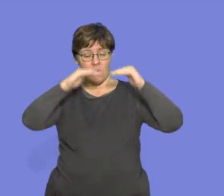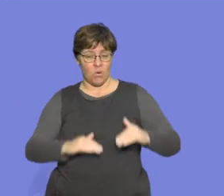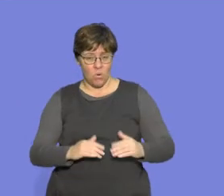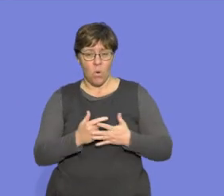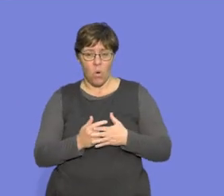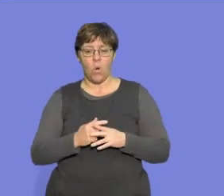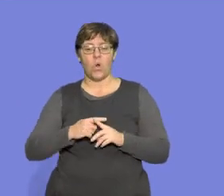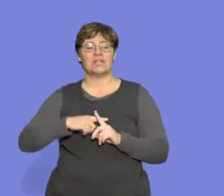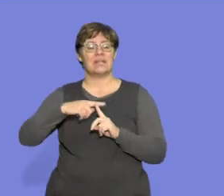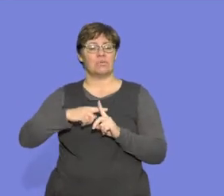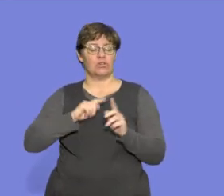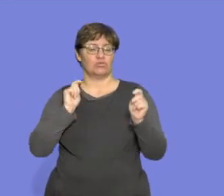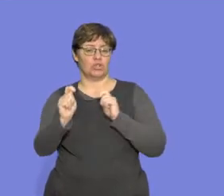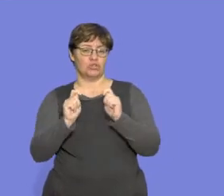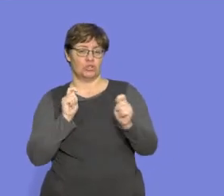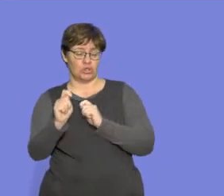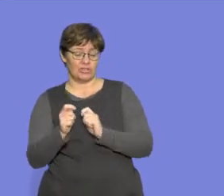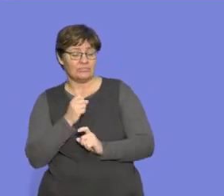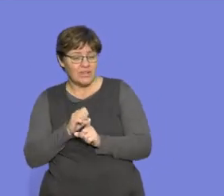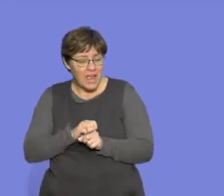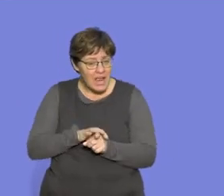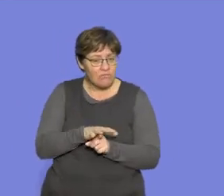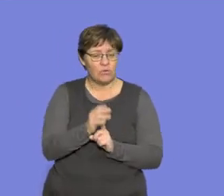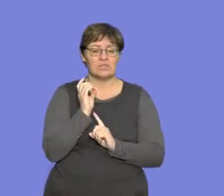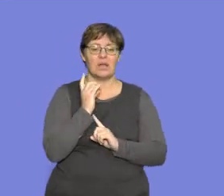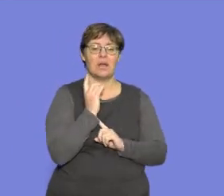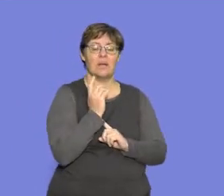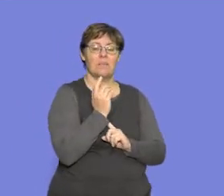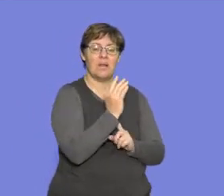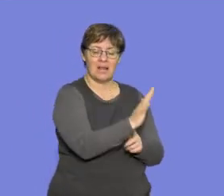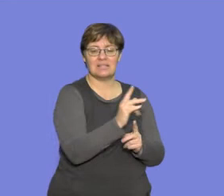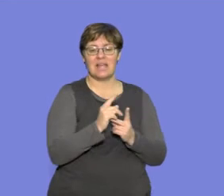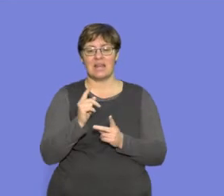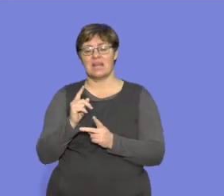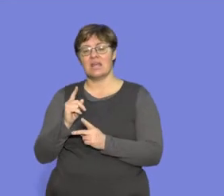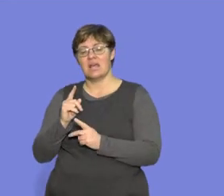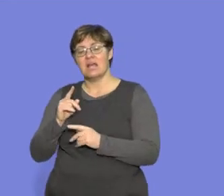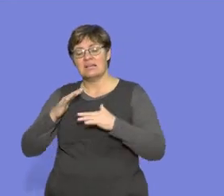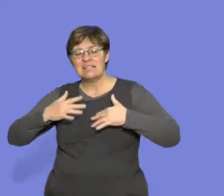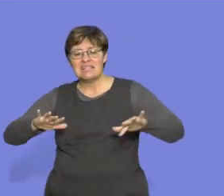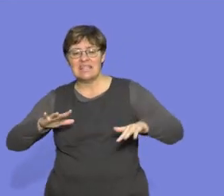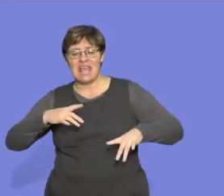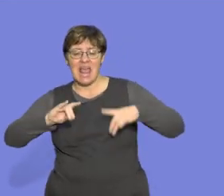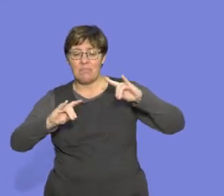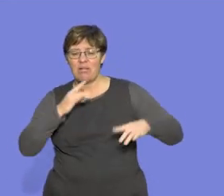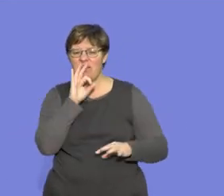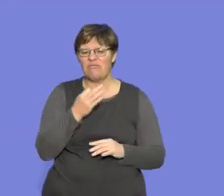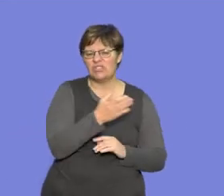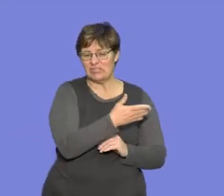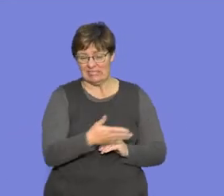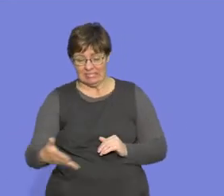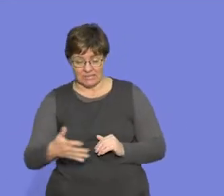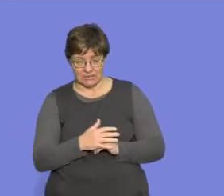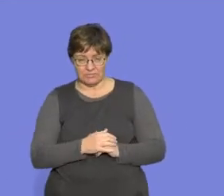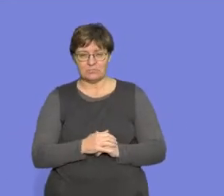changes. And so all of these factors influence the types of plants as well as marine organisms found in those areas. So as we saw